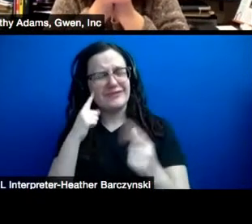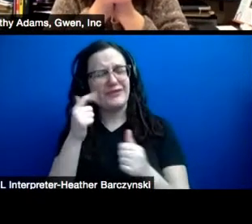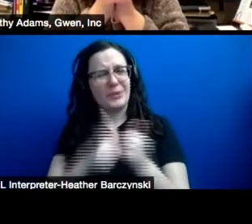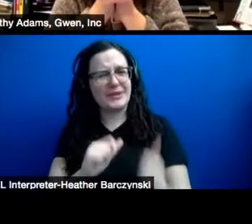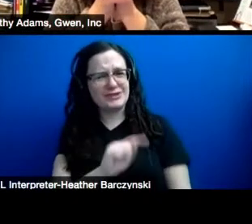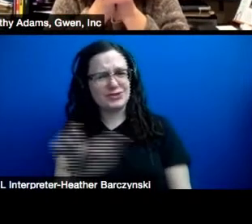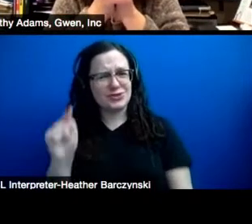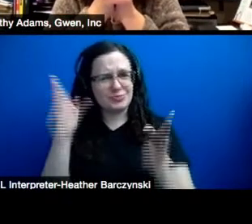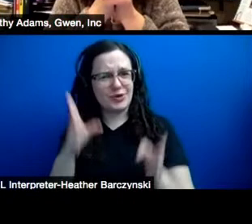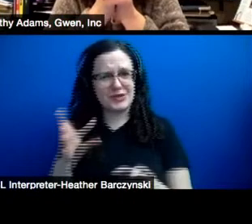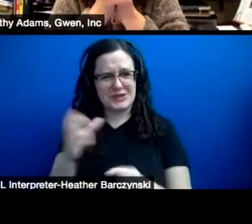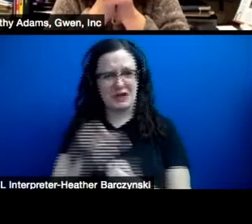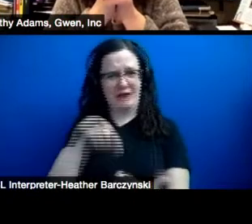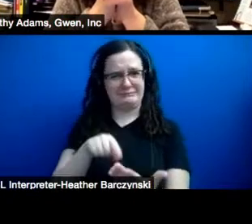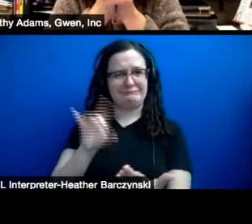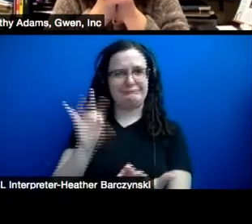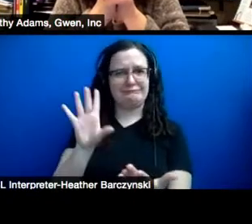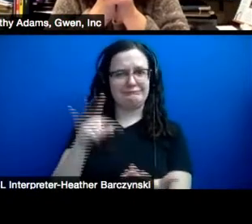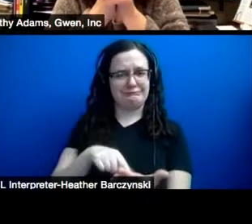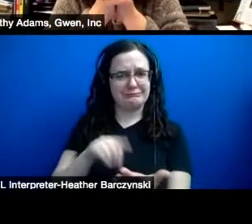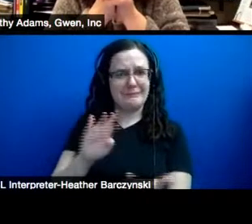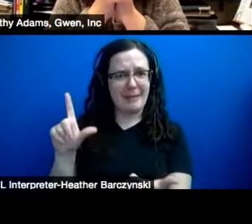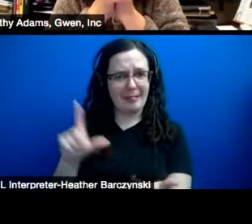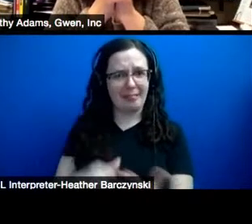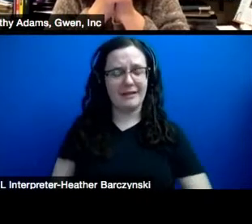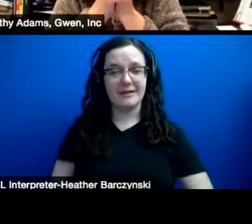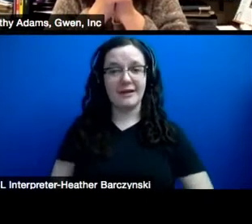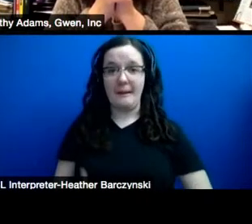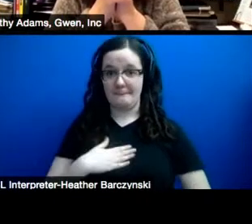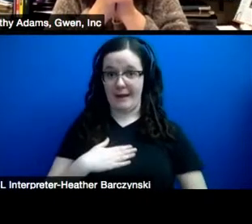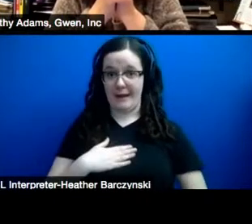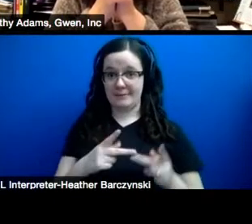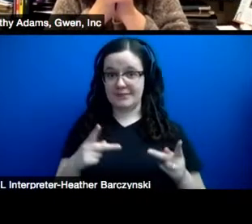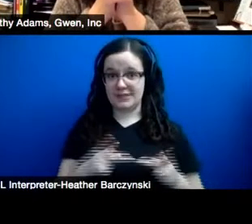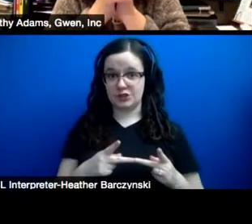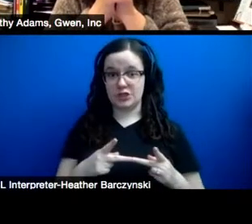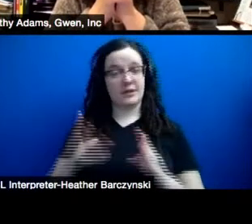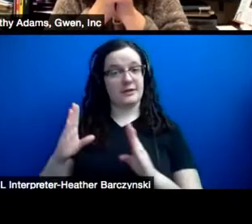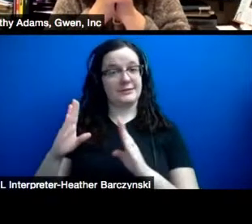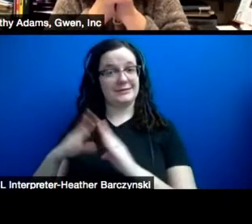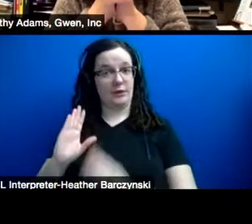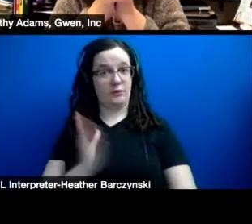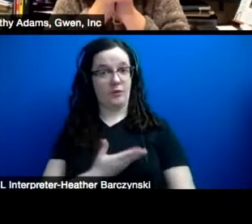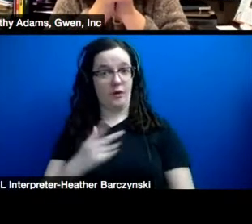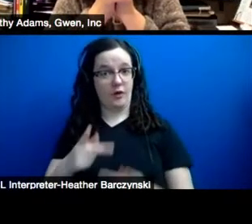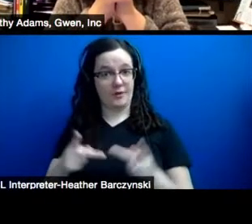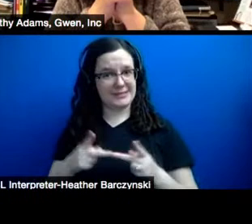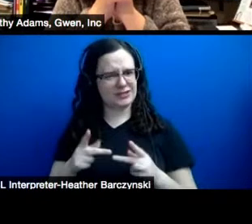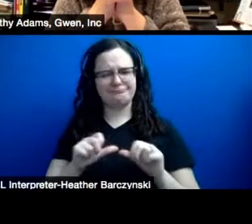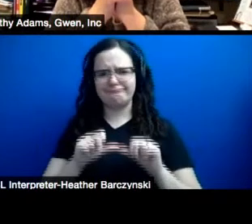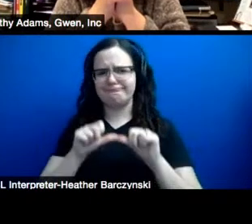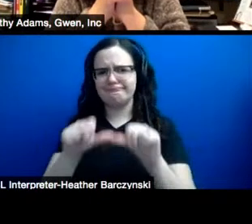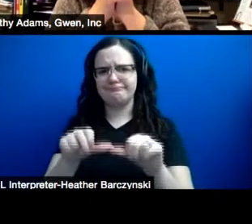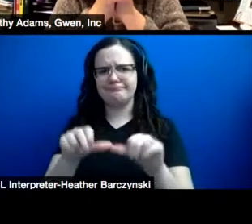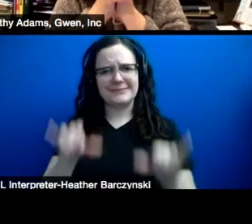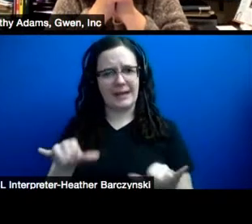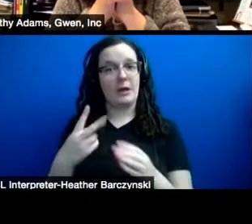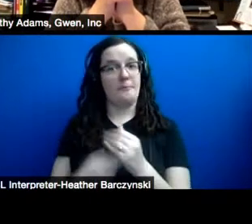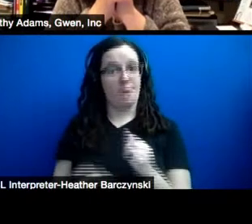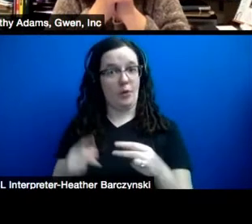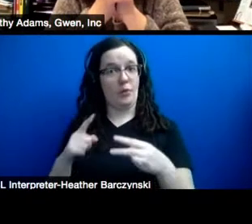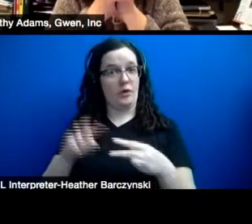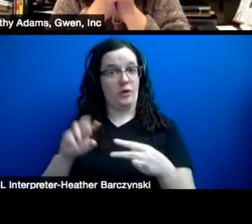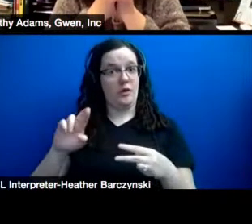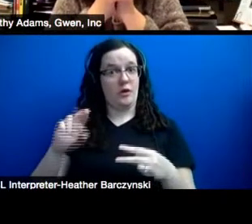these bills. My position and the town's position continues to be that both RG&E and Source